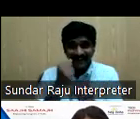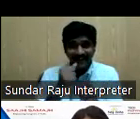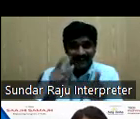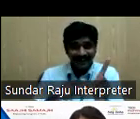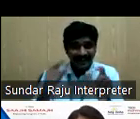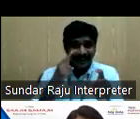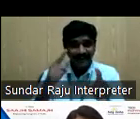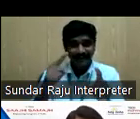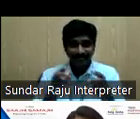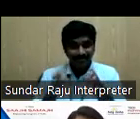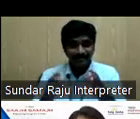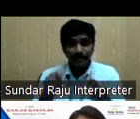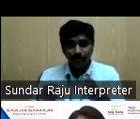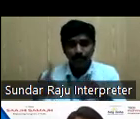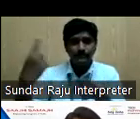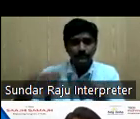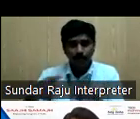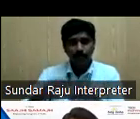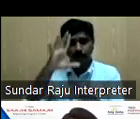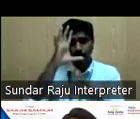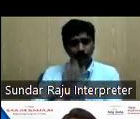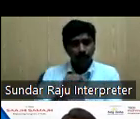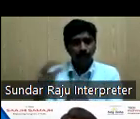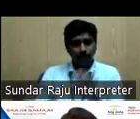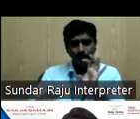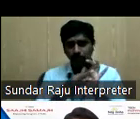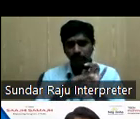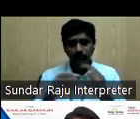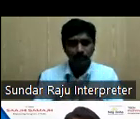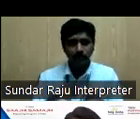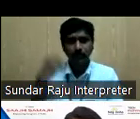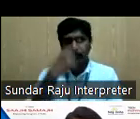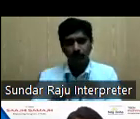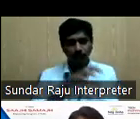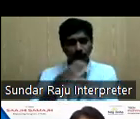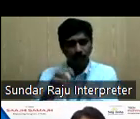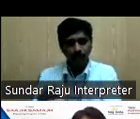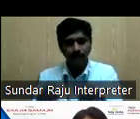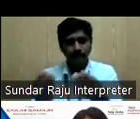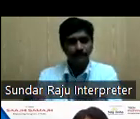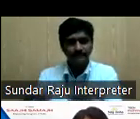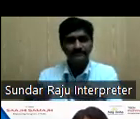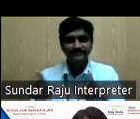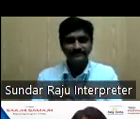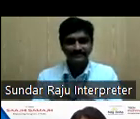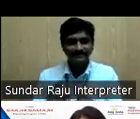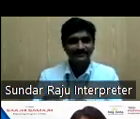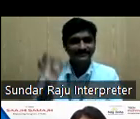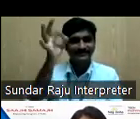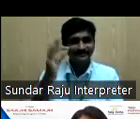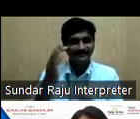of caregivers to the forefront and devising solutions to empower them in their arduous journey of being there for their loved